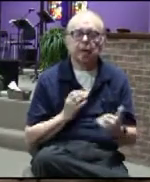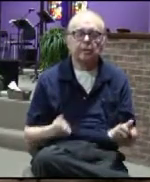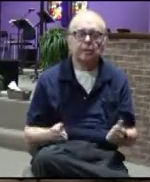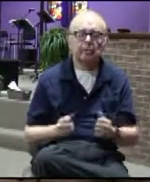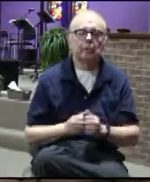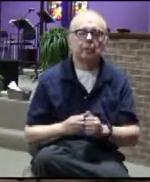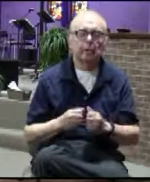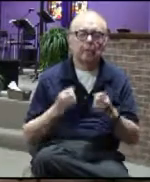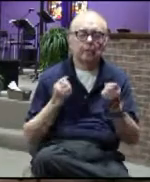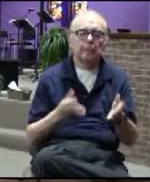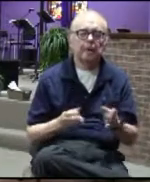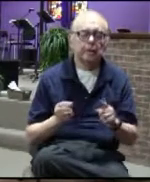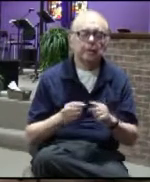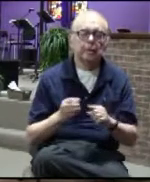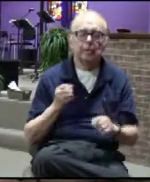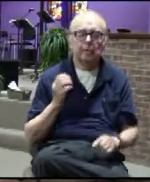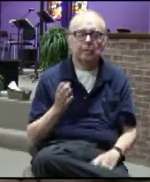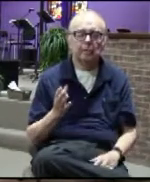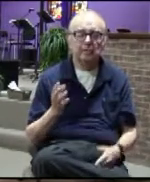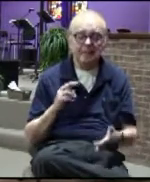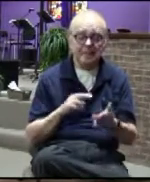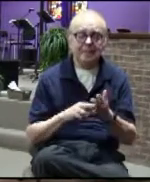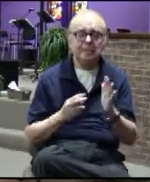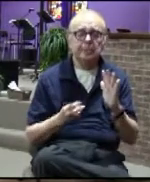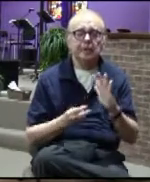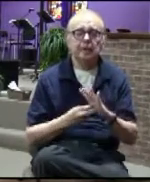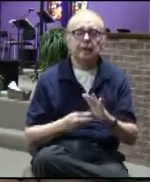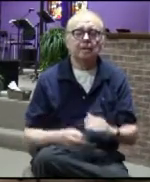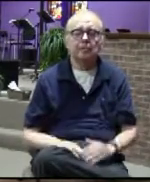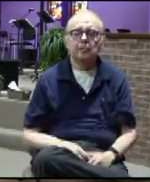being obedient to the father that's what it is